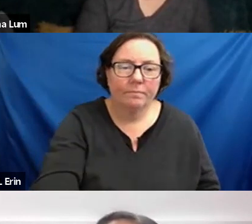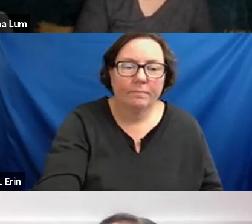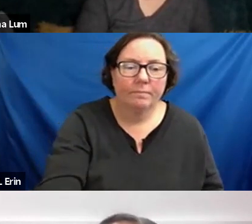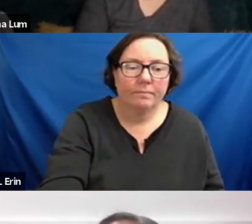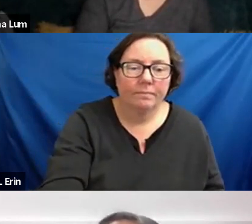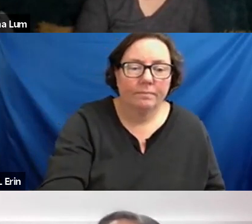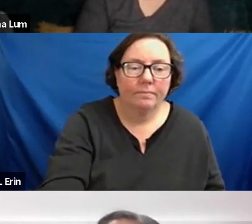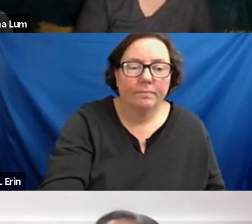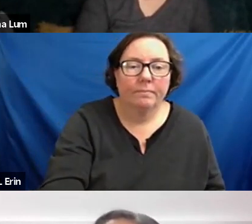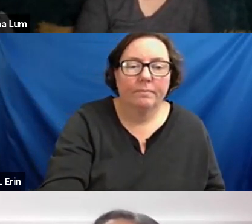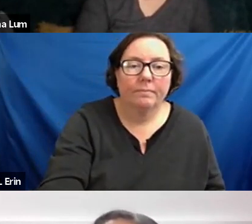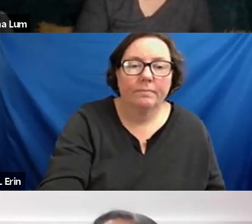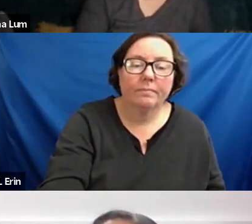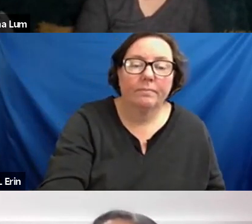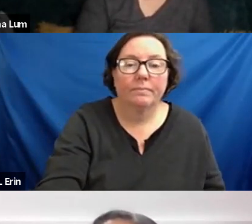Tatum Donovan.